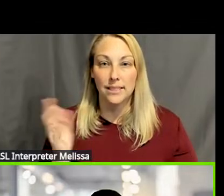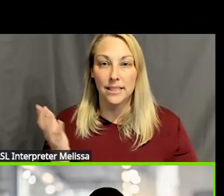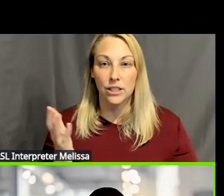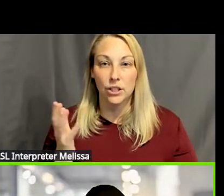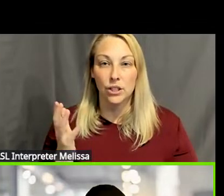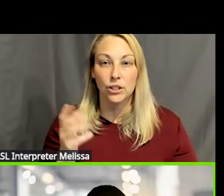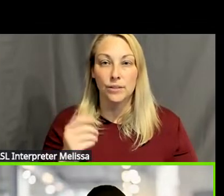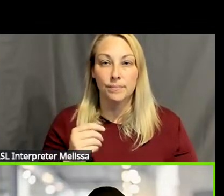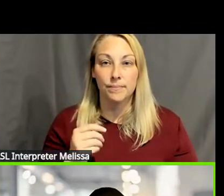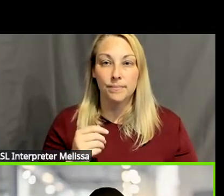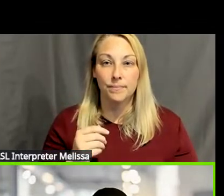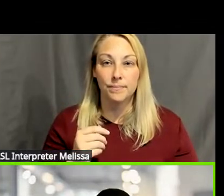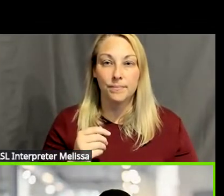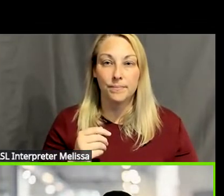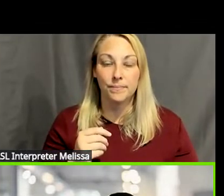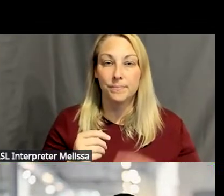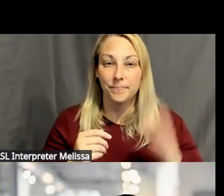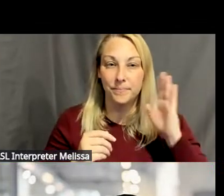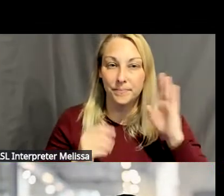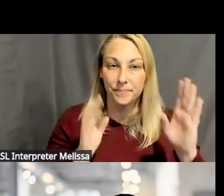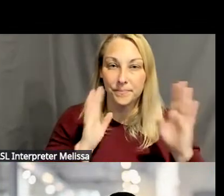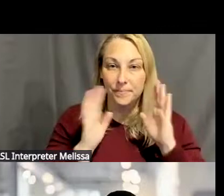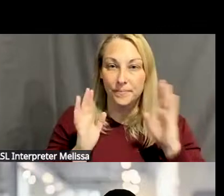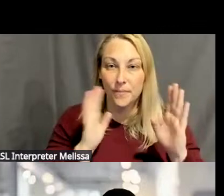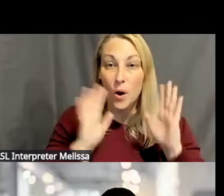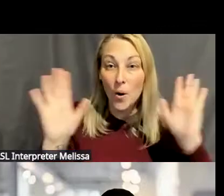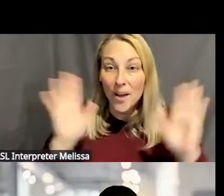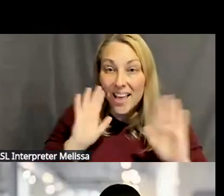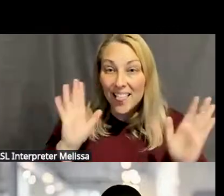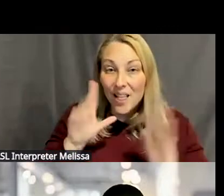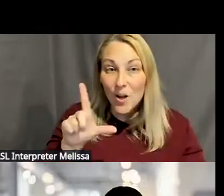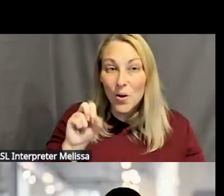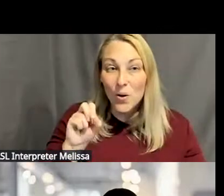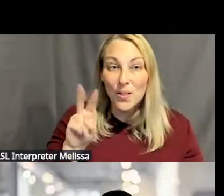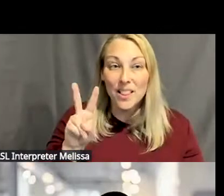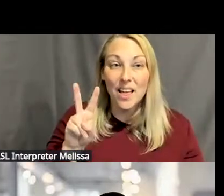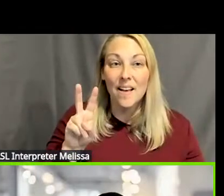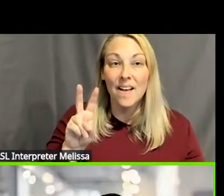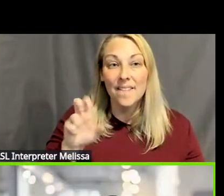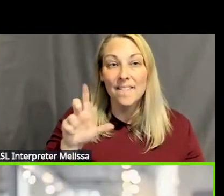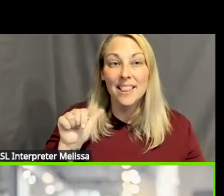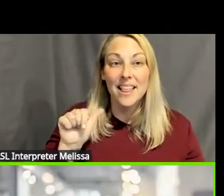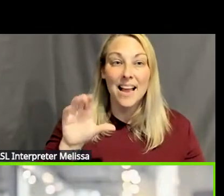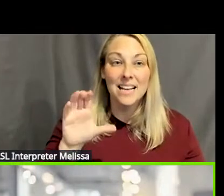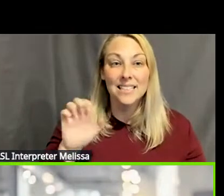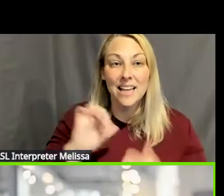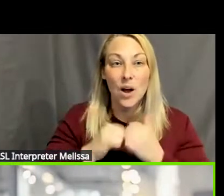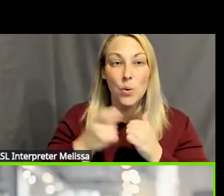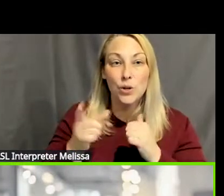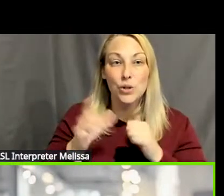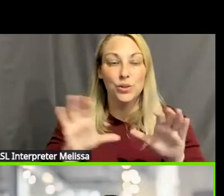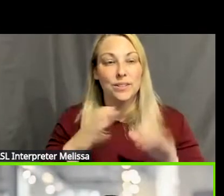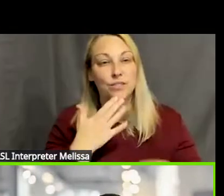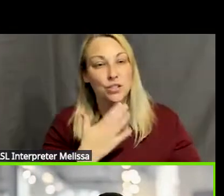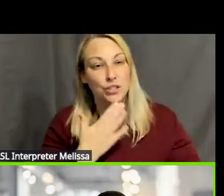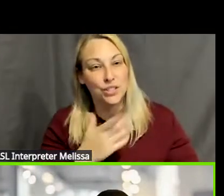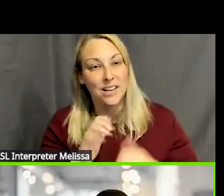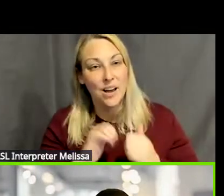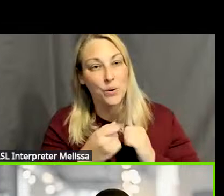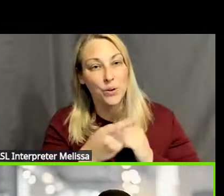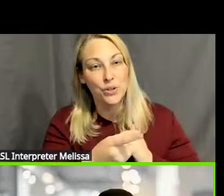Hi, I'm not Nicole. Oh, hey, So Miss I'm on. Lovelace, how are you? Good. How are you? Good. Thank you for joining us